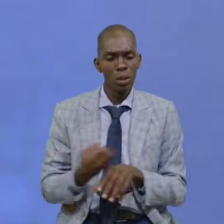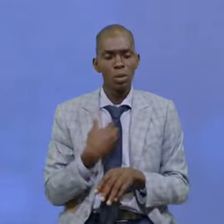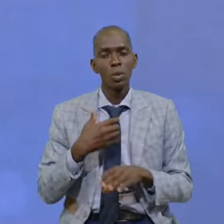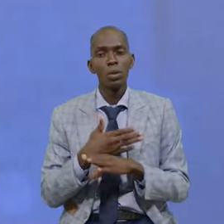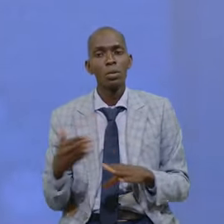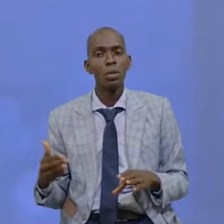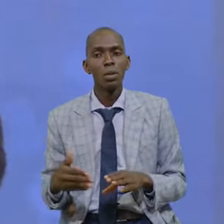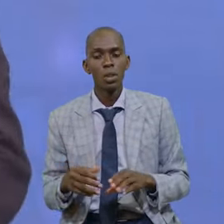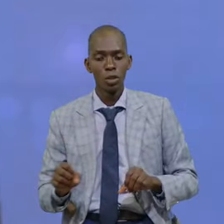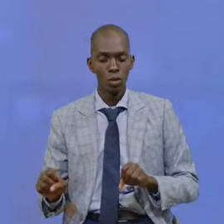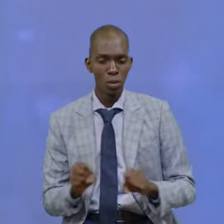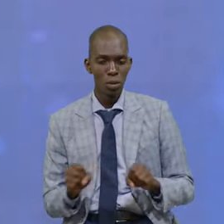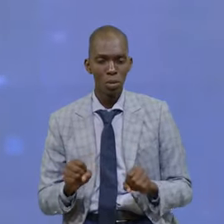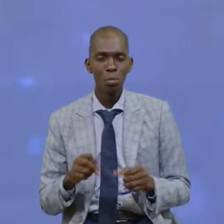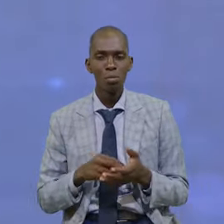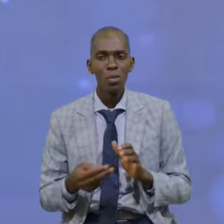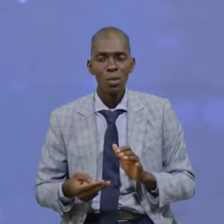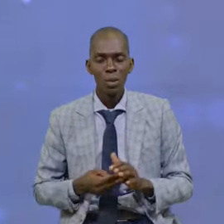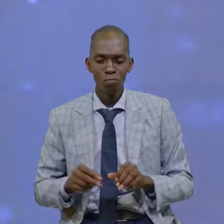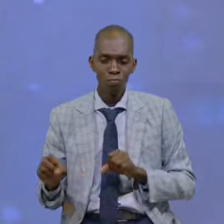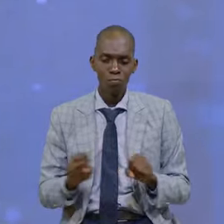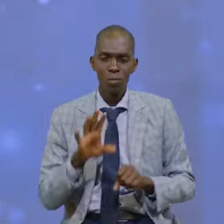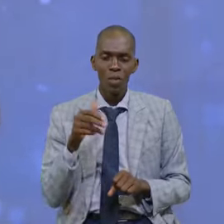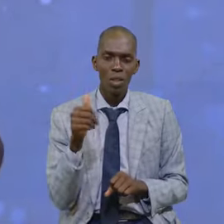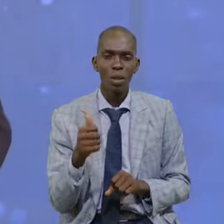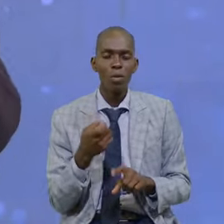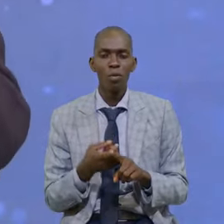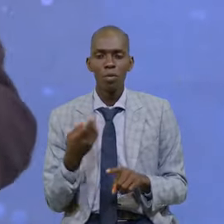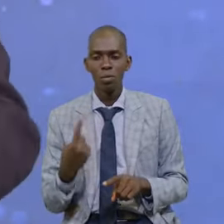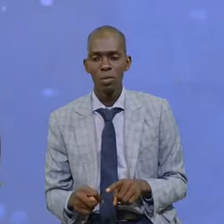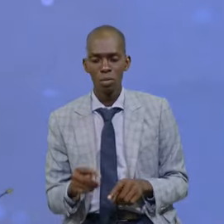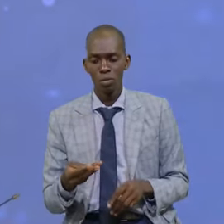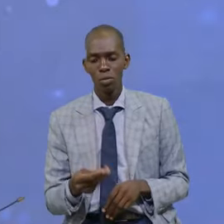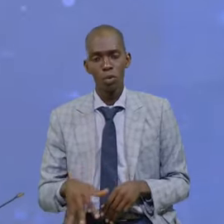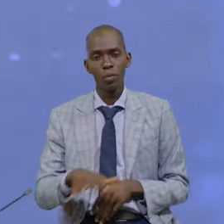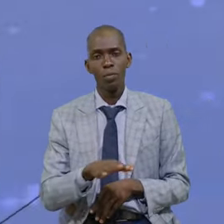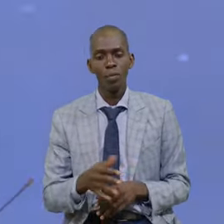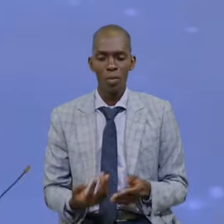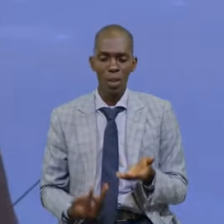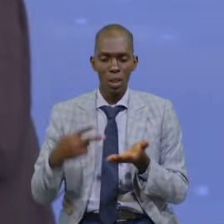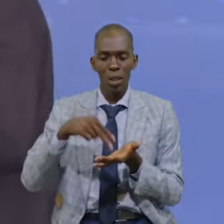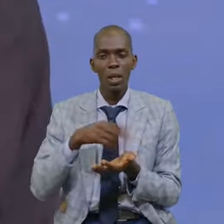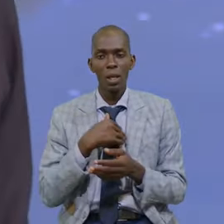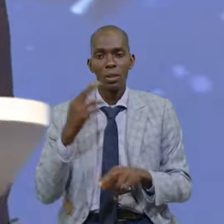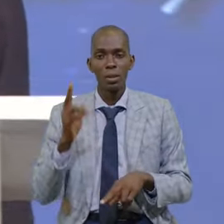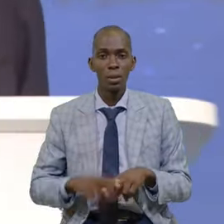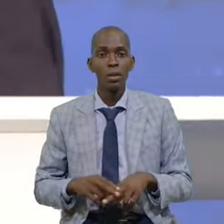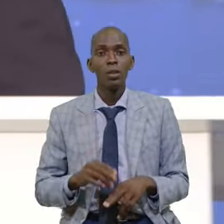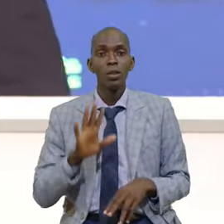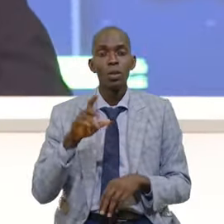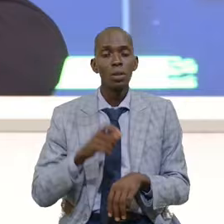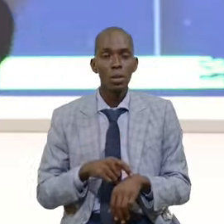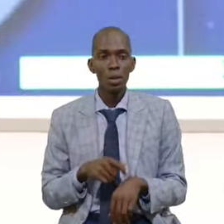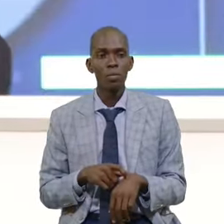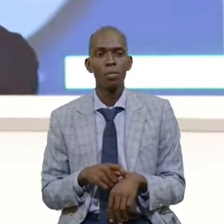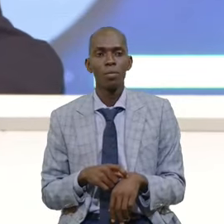Shake thyself from the dust. Arise and sit down. Your time